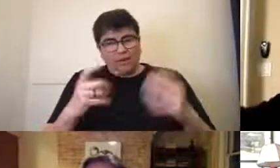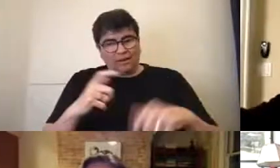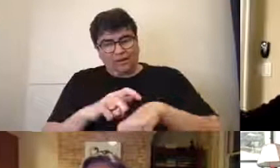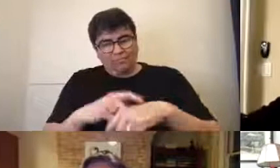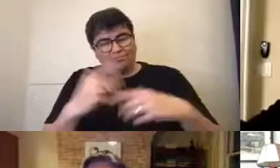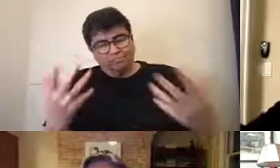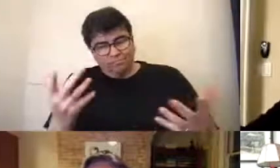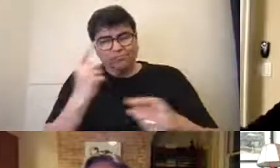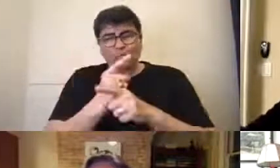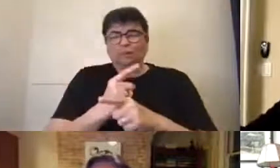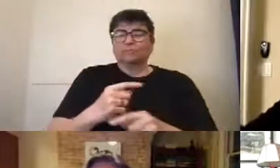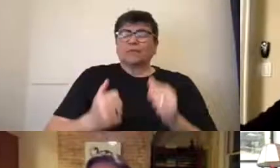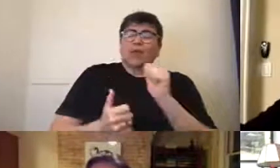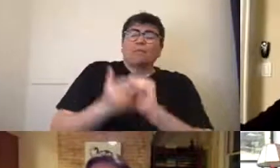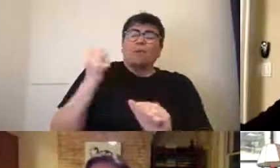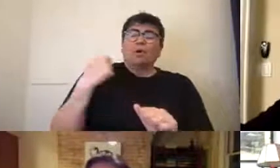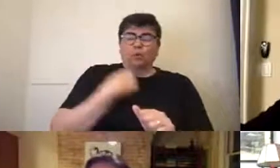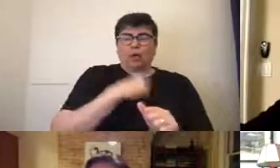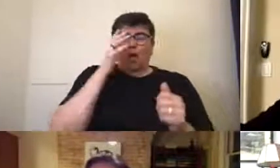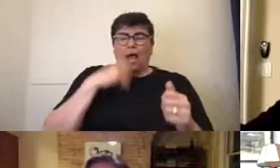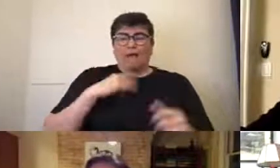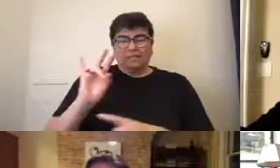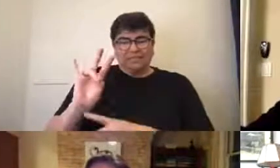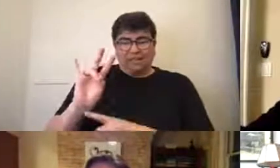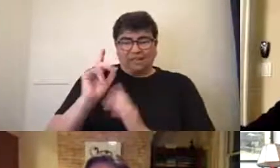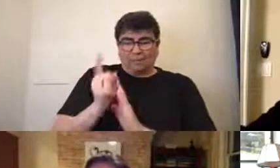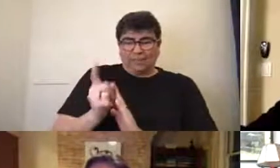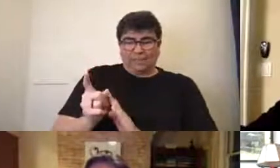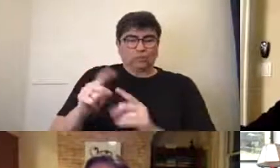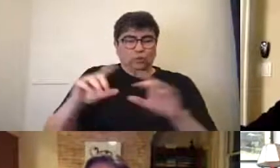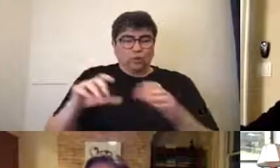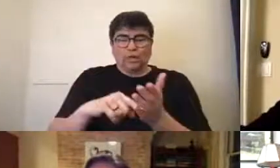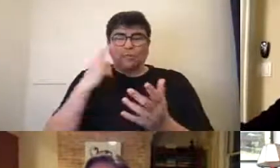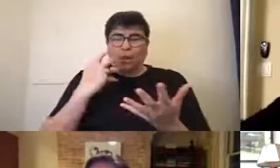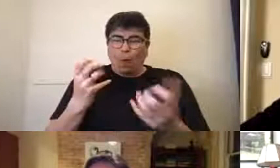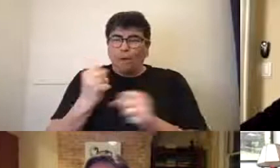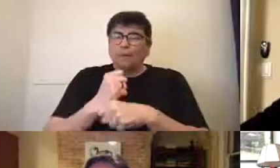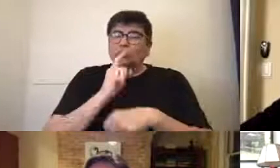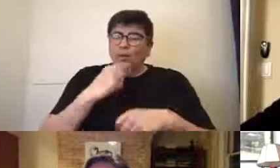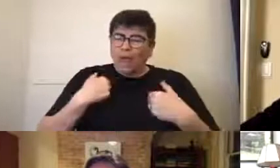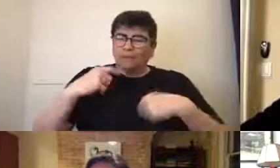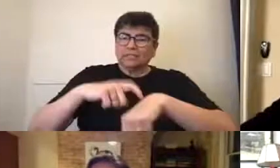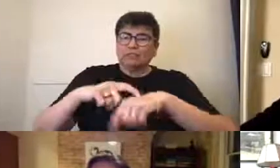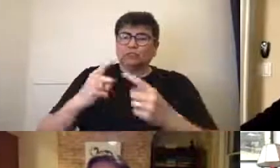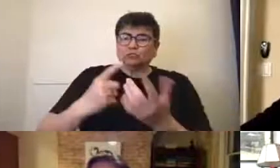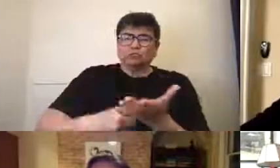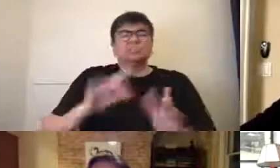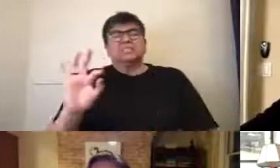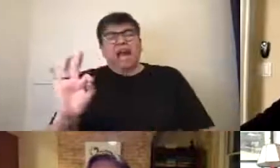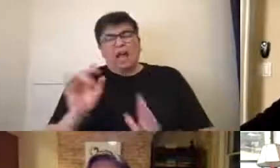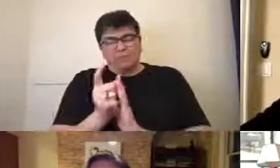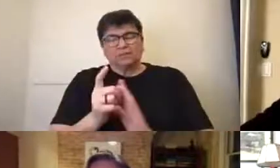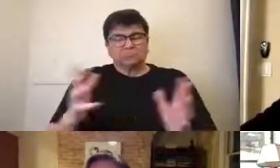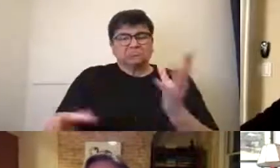right? At the most, we're gonna have 7 minutes. Right, to do this, because I want to make sure we have time to talk to. Well, let's get 9 minutes. We have